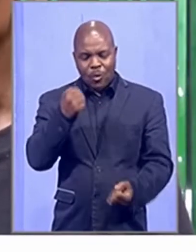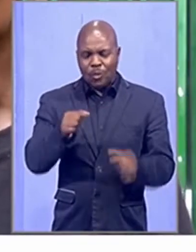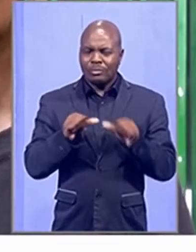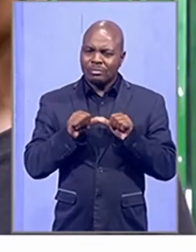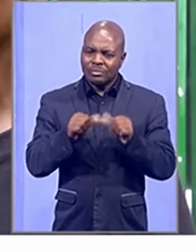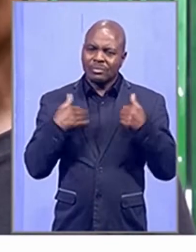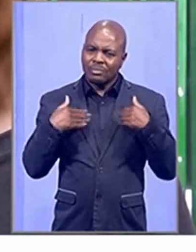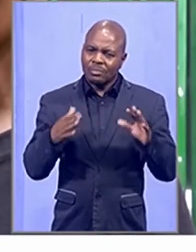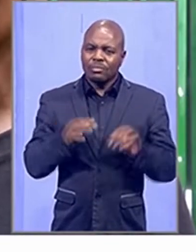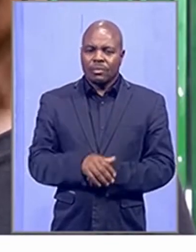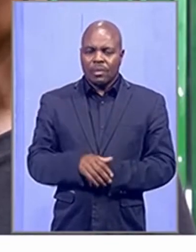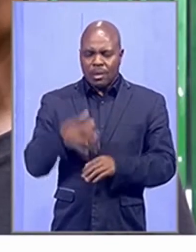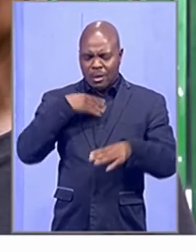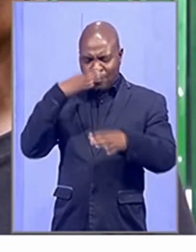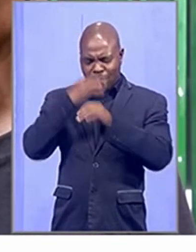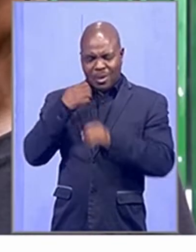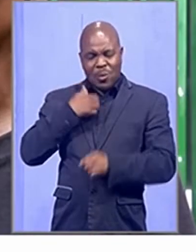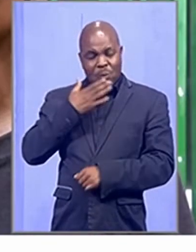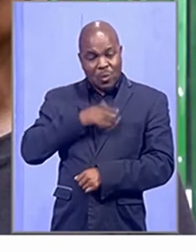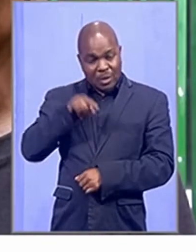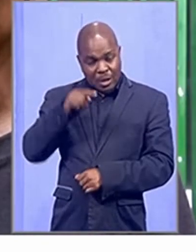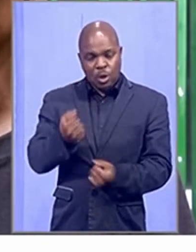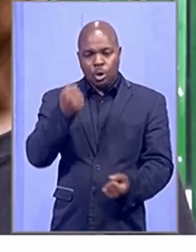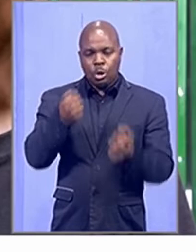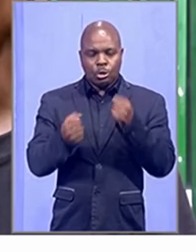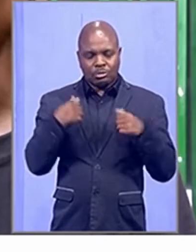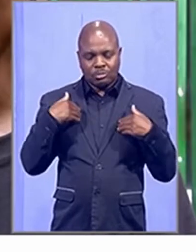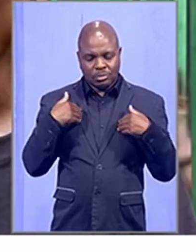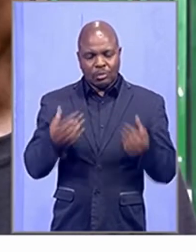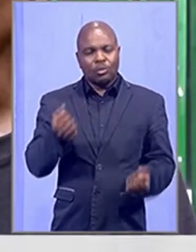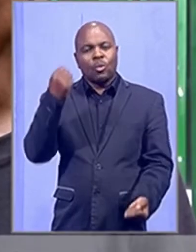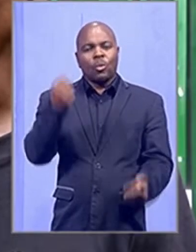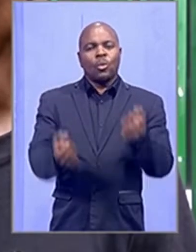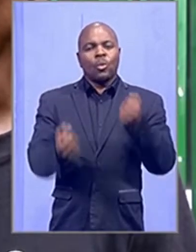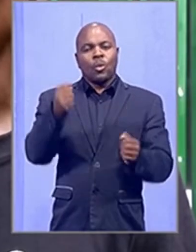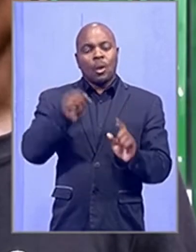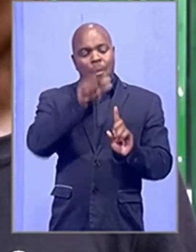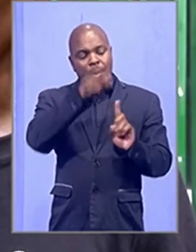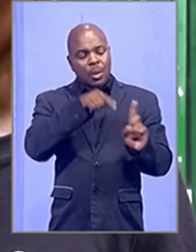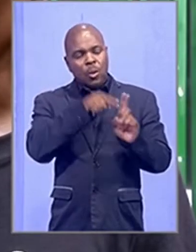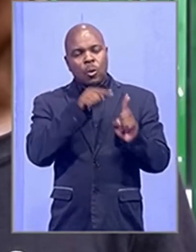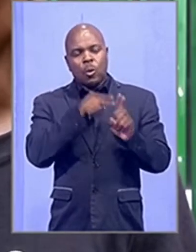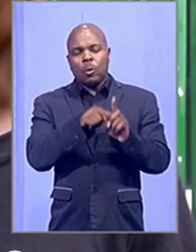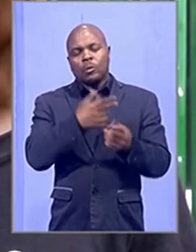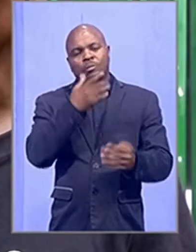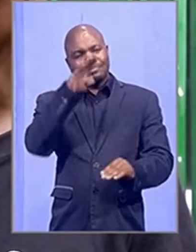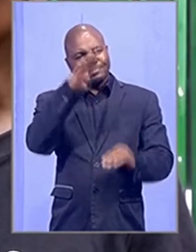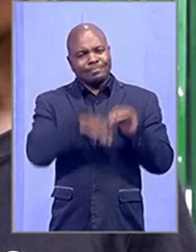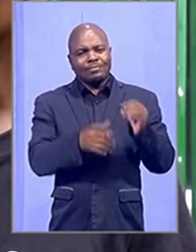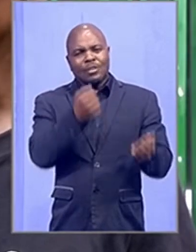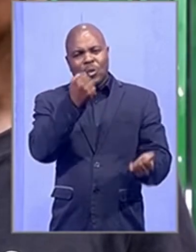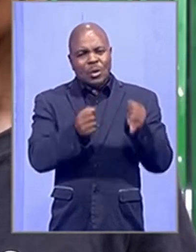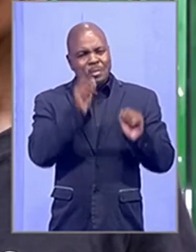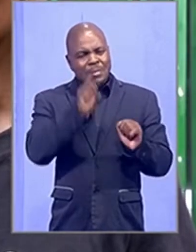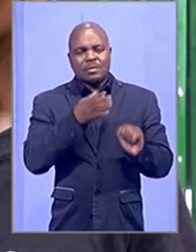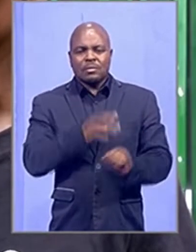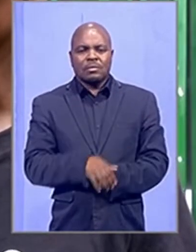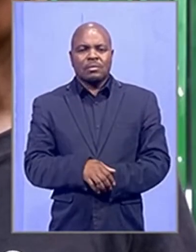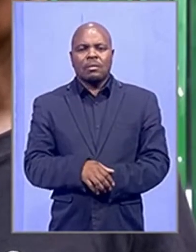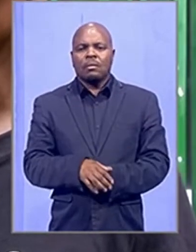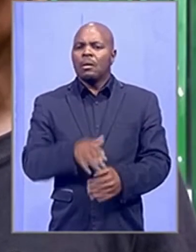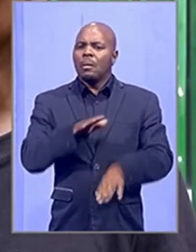start. That is our focus. We want this case to go to trial and this guy must be prosecuted already. We don't want